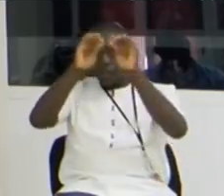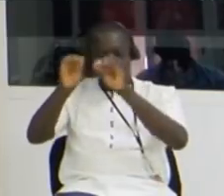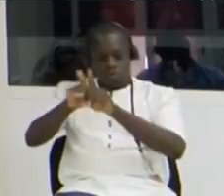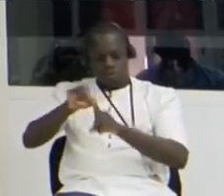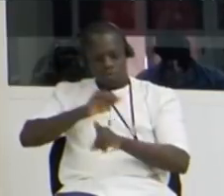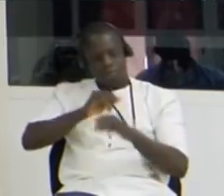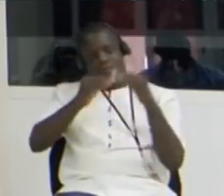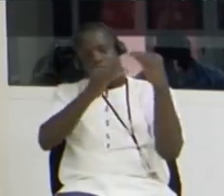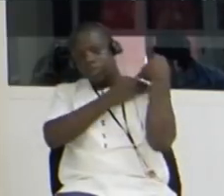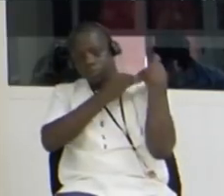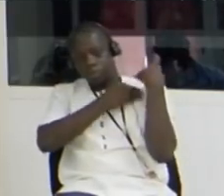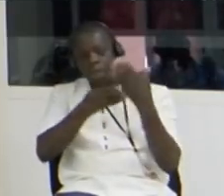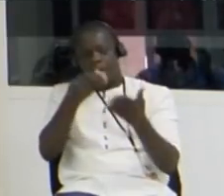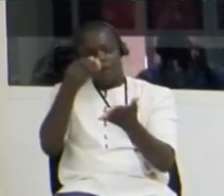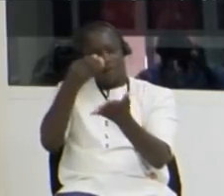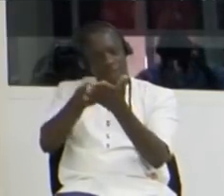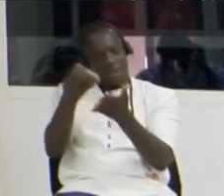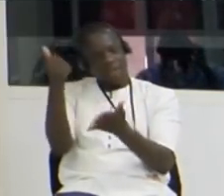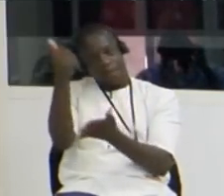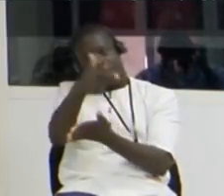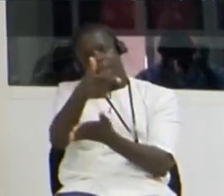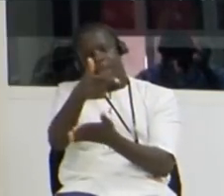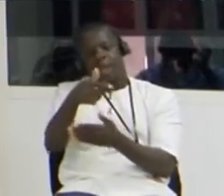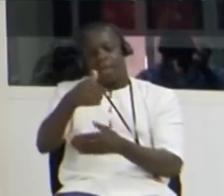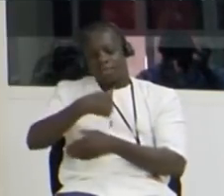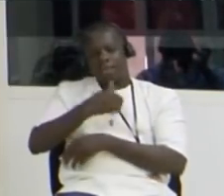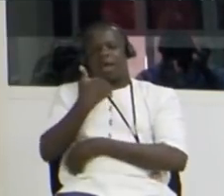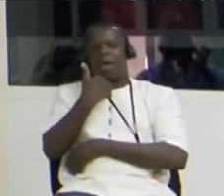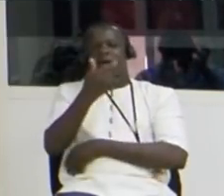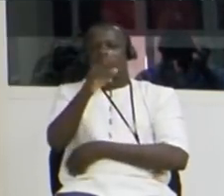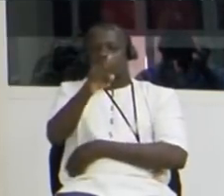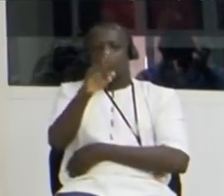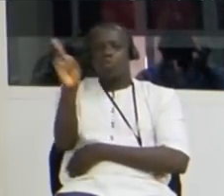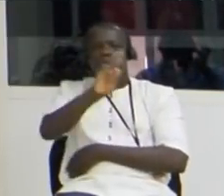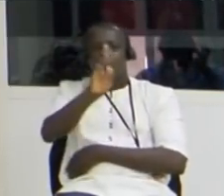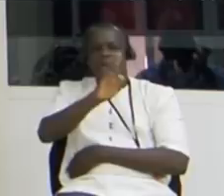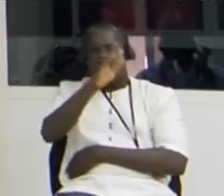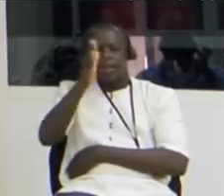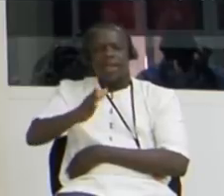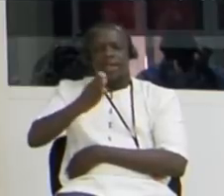those scholarships. Yeah. And I'm asking you what right he had to do that.